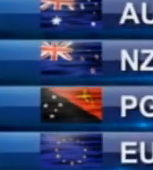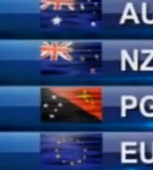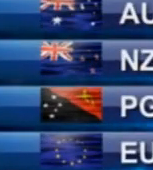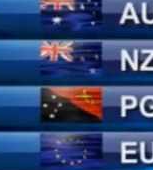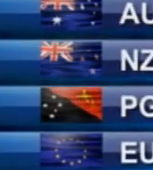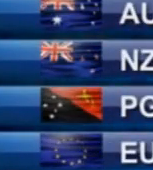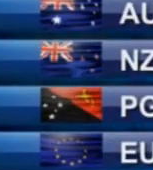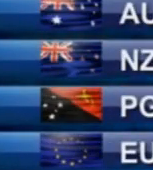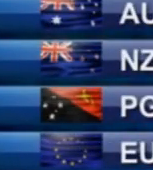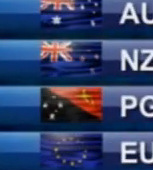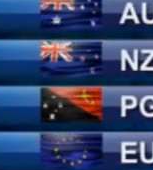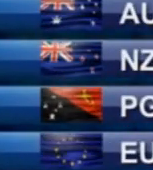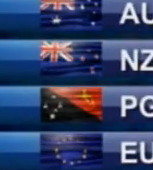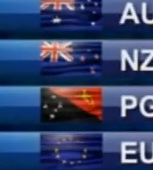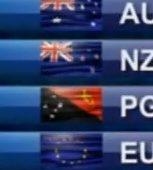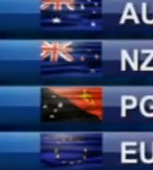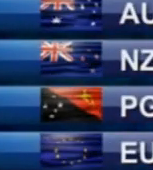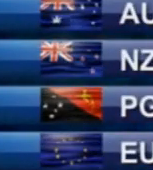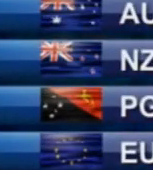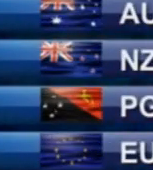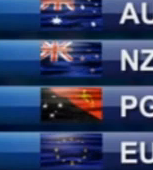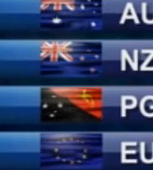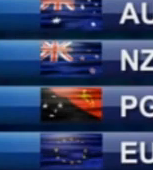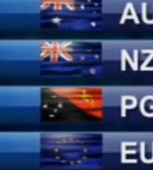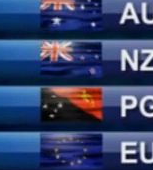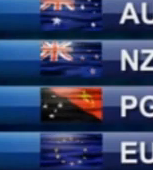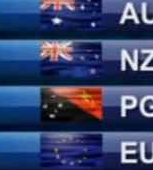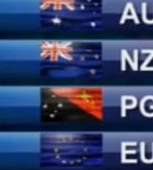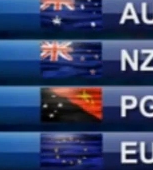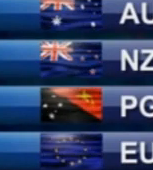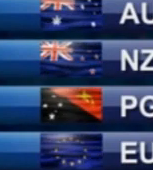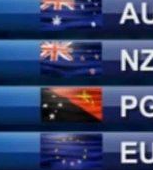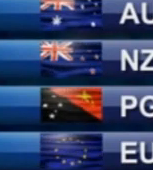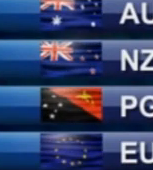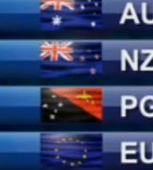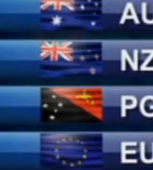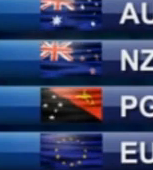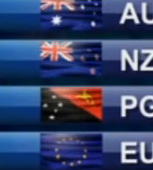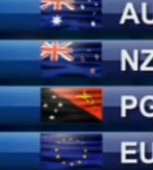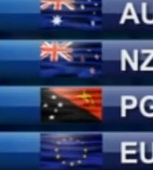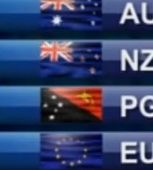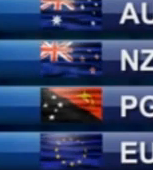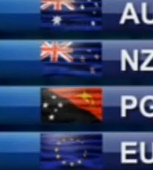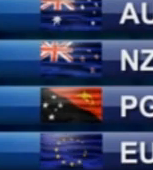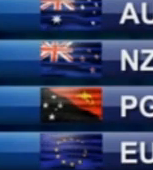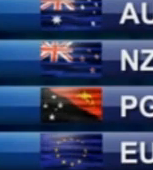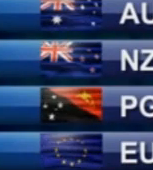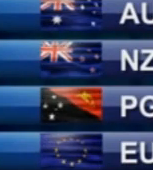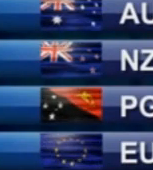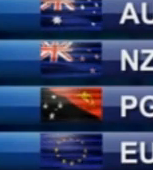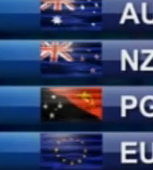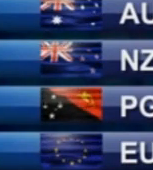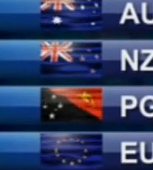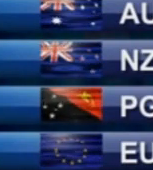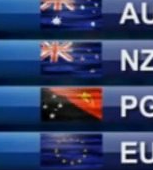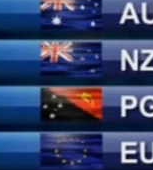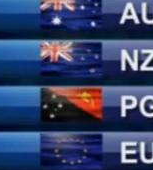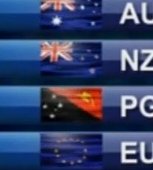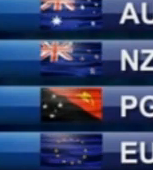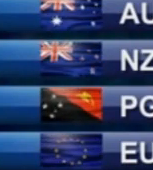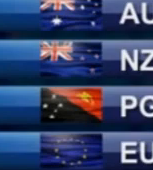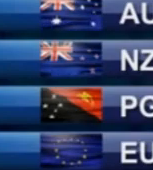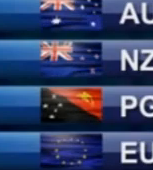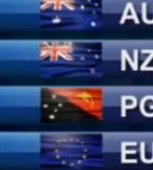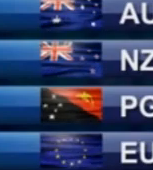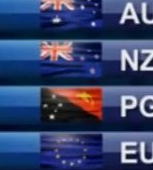a mixed day for the Fiji dollar as it gained against one of our major trading partners, the Aussie dollar, as well as the Japanese yen. The Sangamoli was